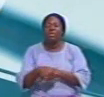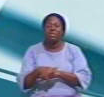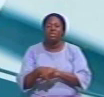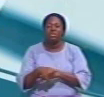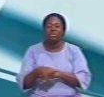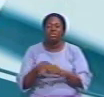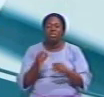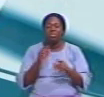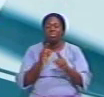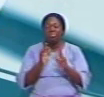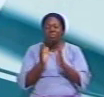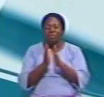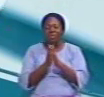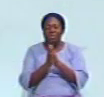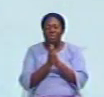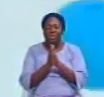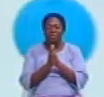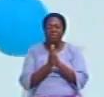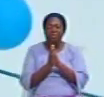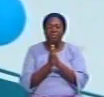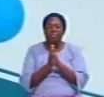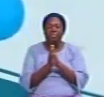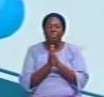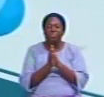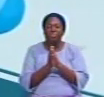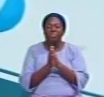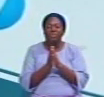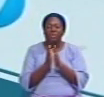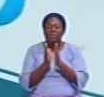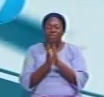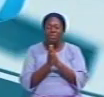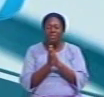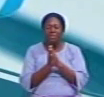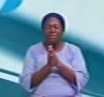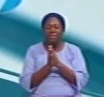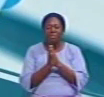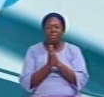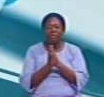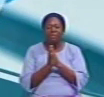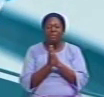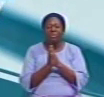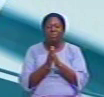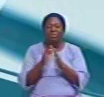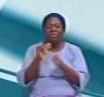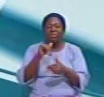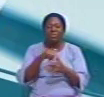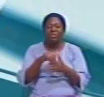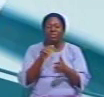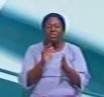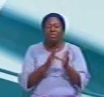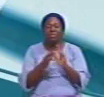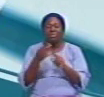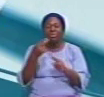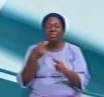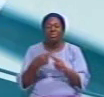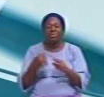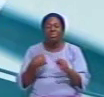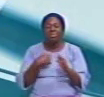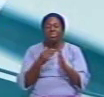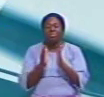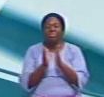Let's talk to the Lord. Call upon the name of the Lord. In Jesus' name